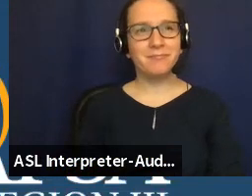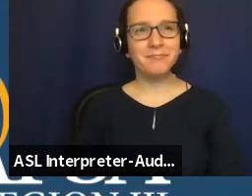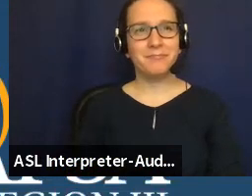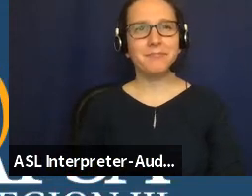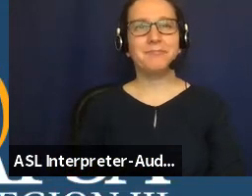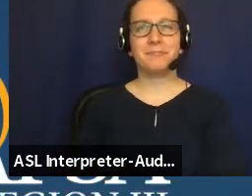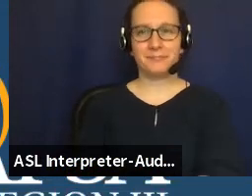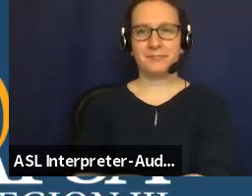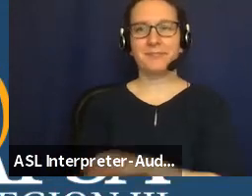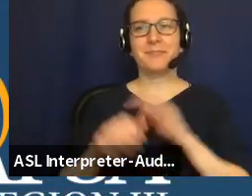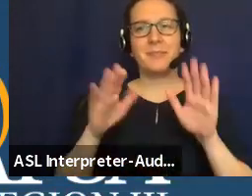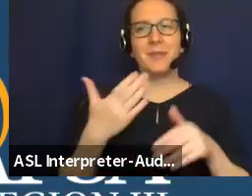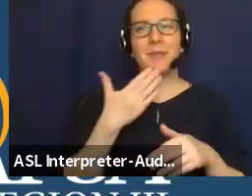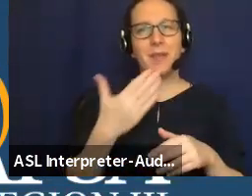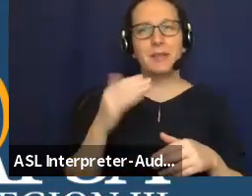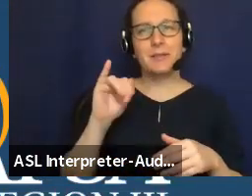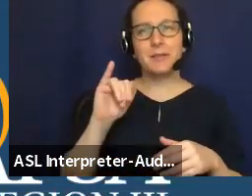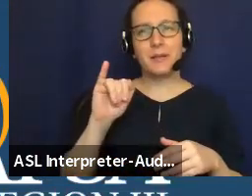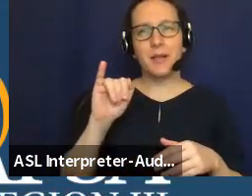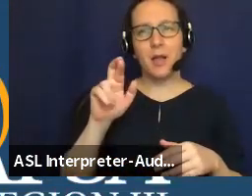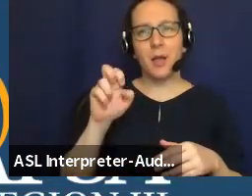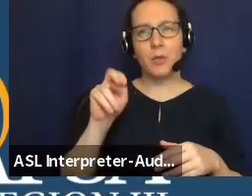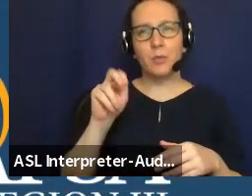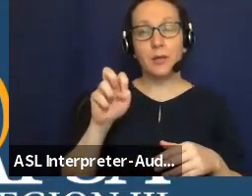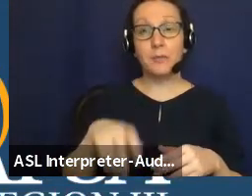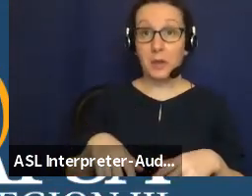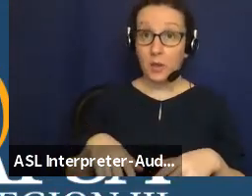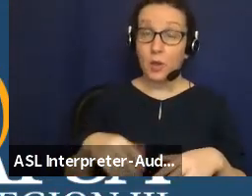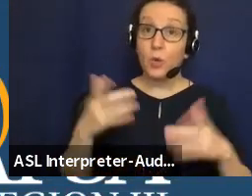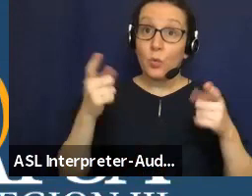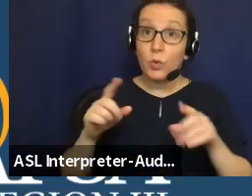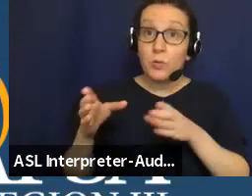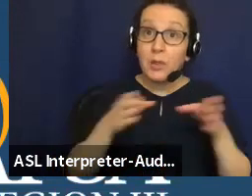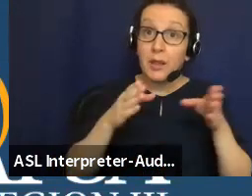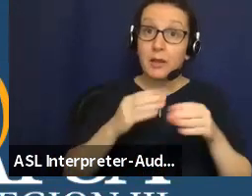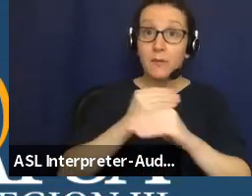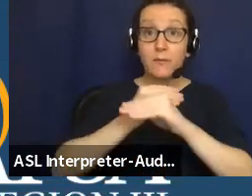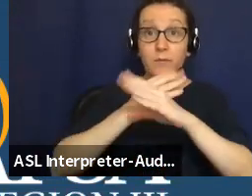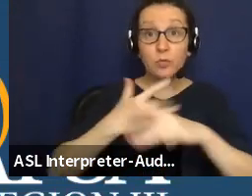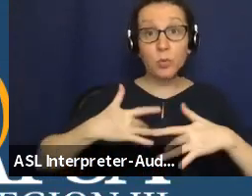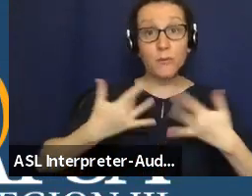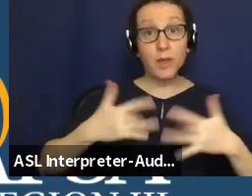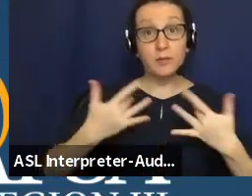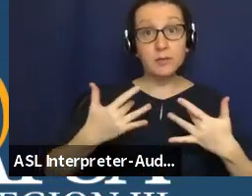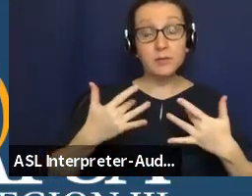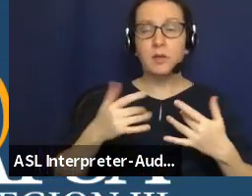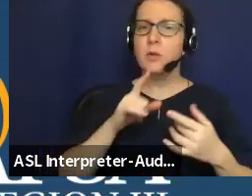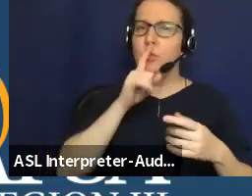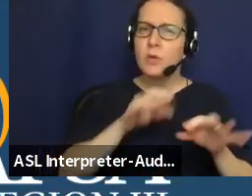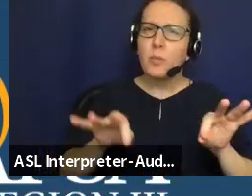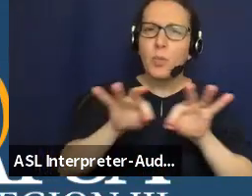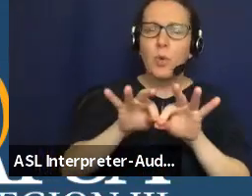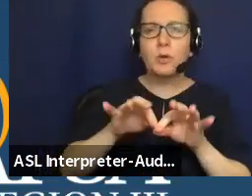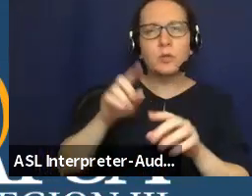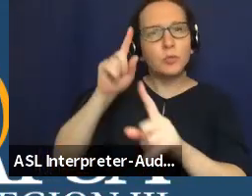Great, thanks, Irene. So when we're planning virtual events, it's really important that we plan it with design